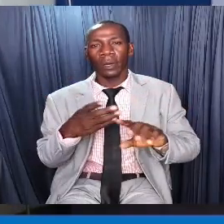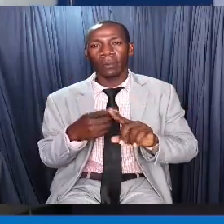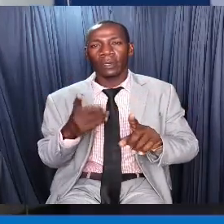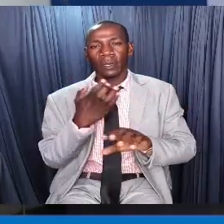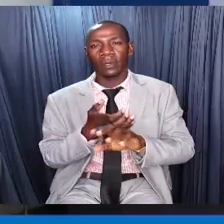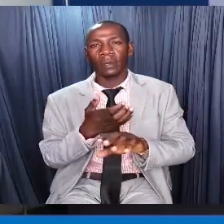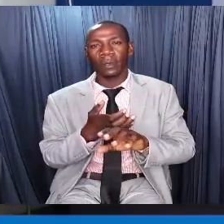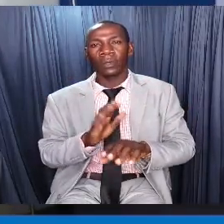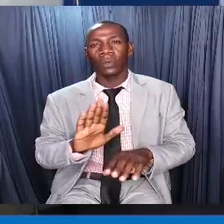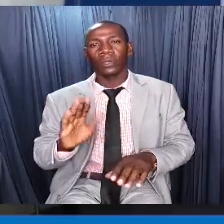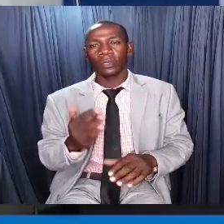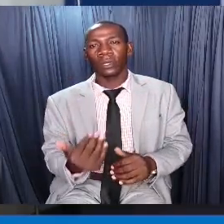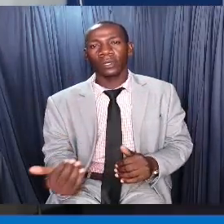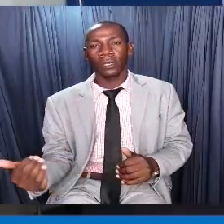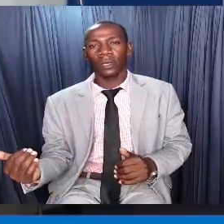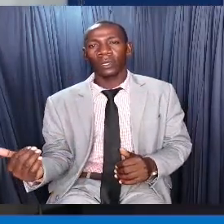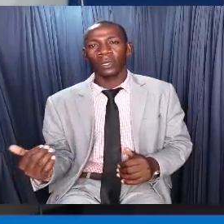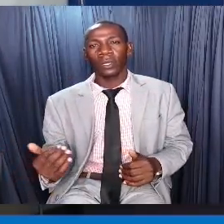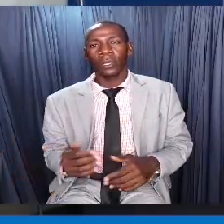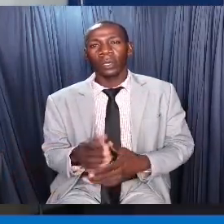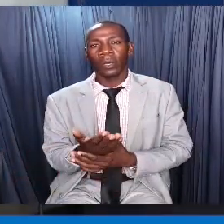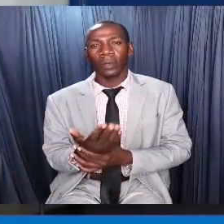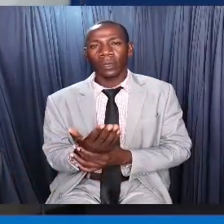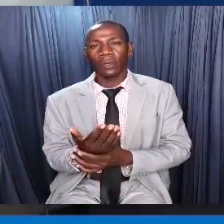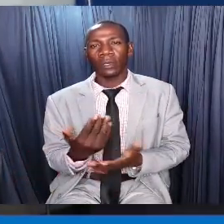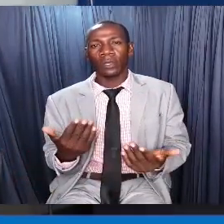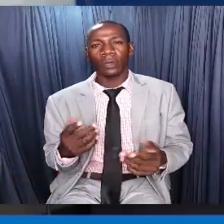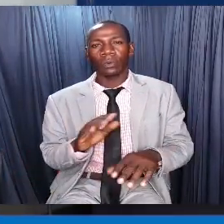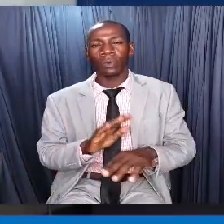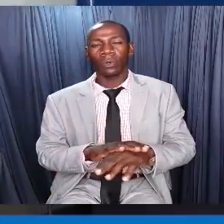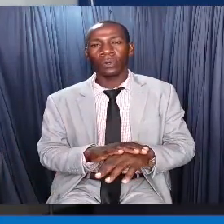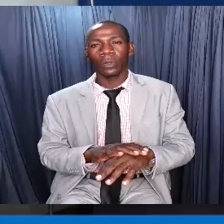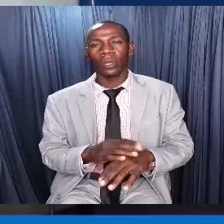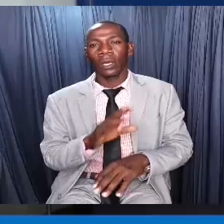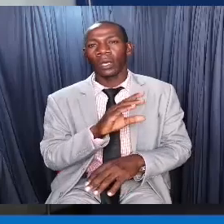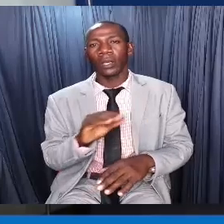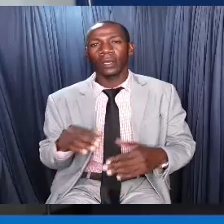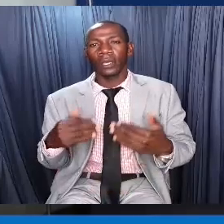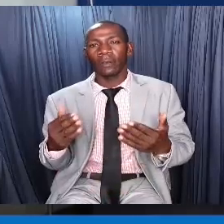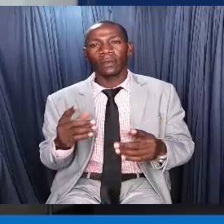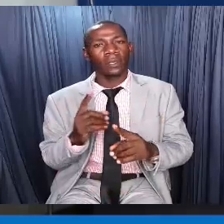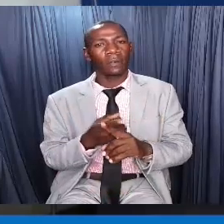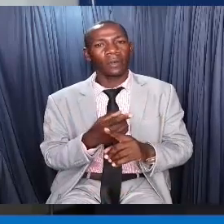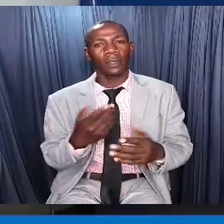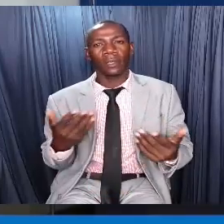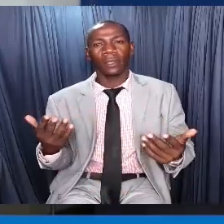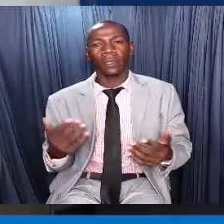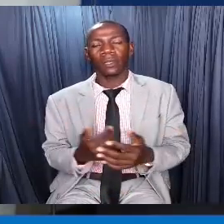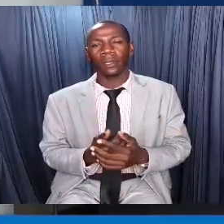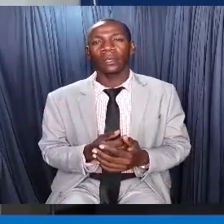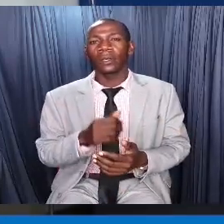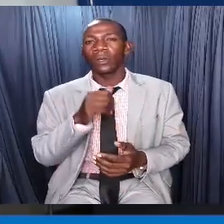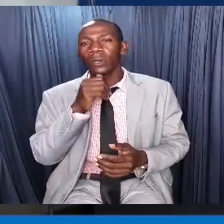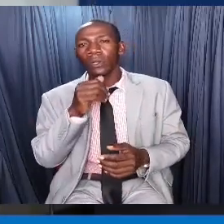so difficult. Mtoto wako, your own child, akuombe kitu kizuri, to ask you for something good, alafu umpe kitu kibaya, then you give him something bad. Ni vigumu. It's